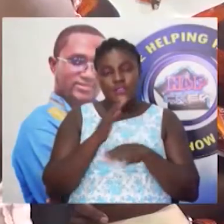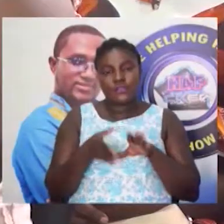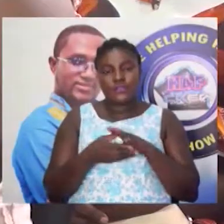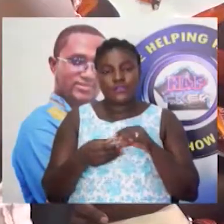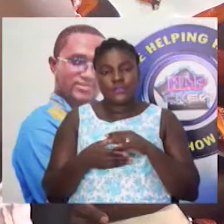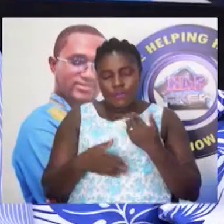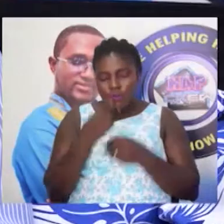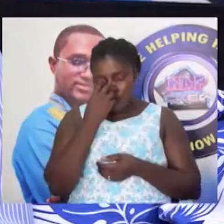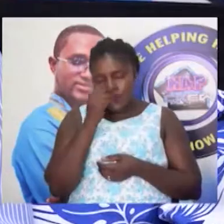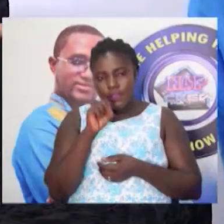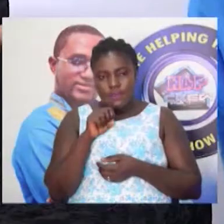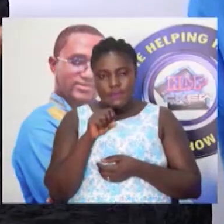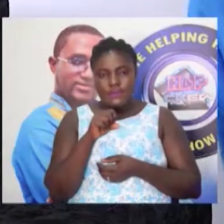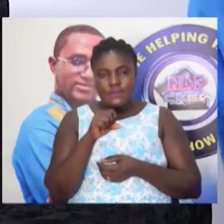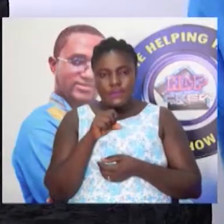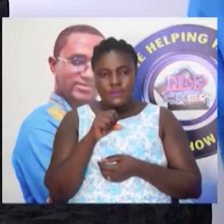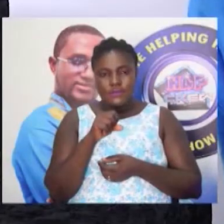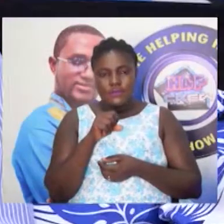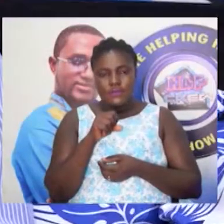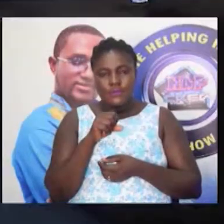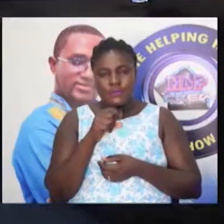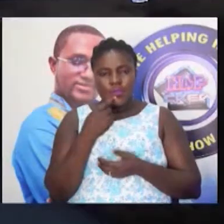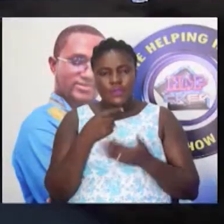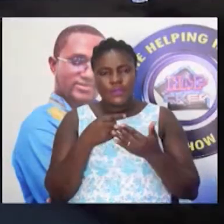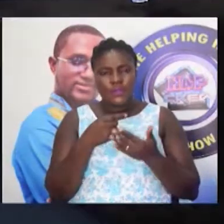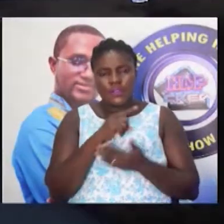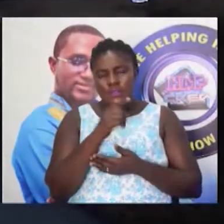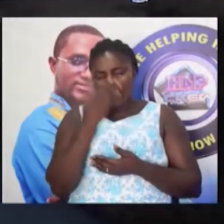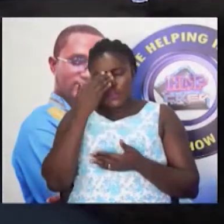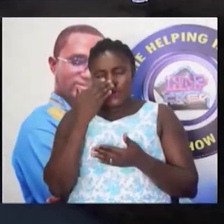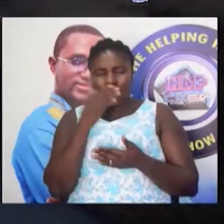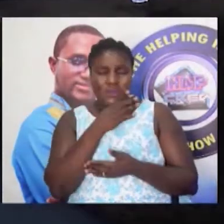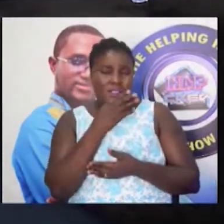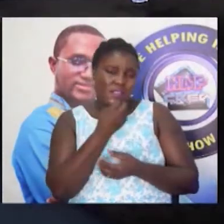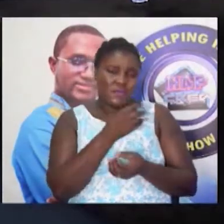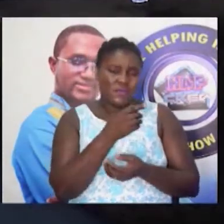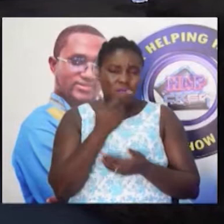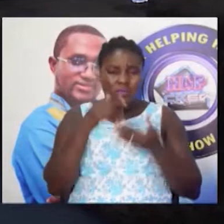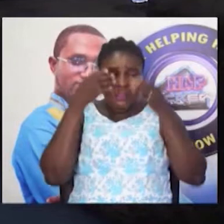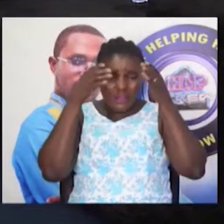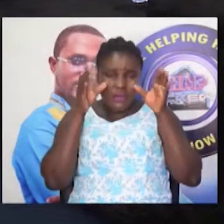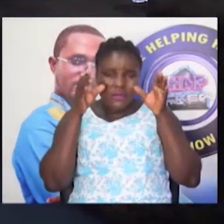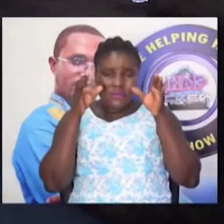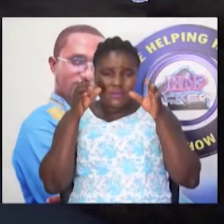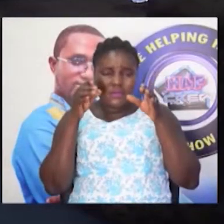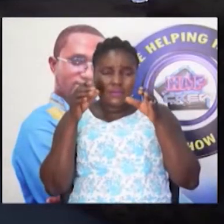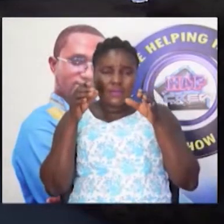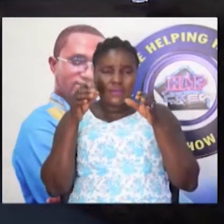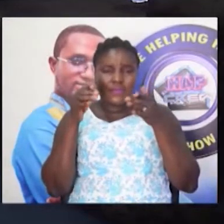start your story. I was born blind. You were born blind? Yeah. And what was the cause? Did you find out? Did your mom tell you